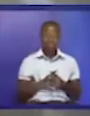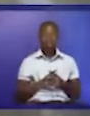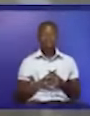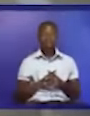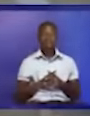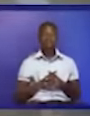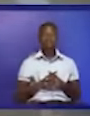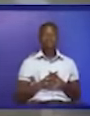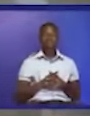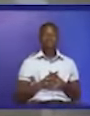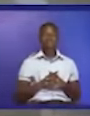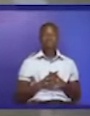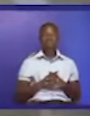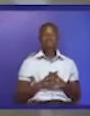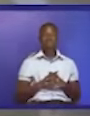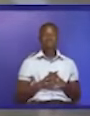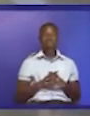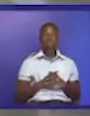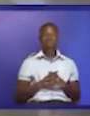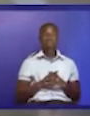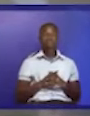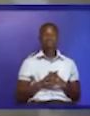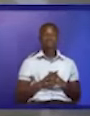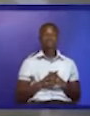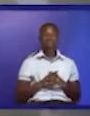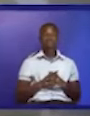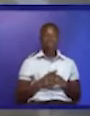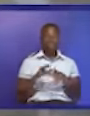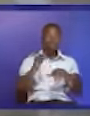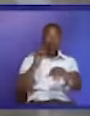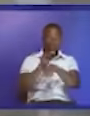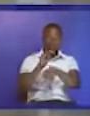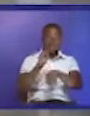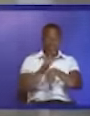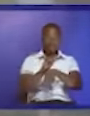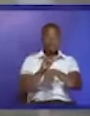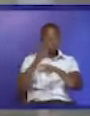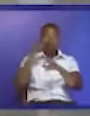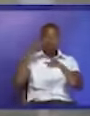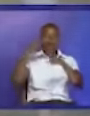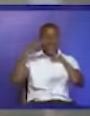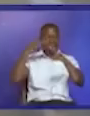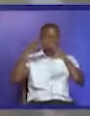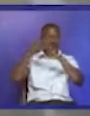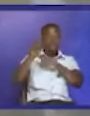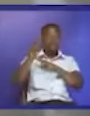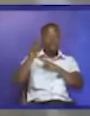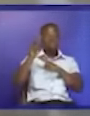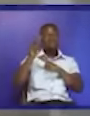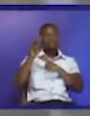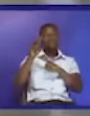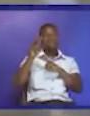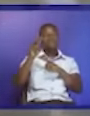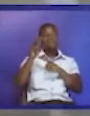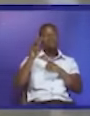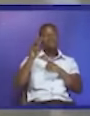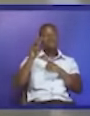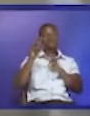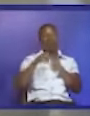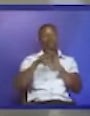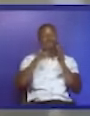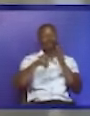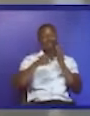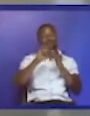The ministry of prophetic intercession. Please give us Ezekiel 22 and let's read